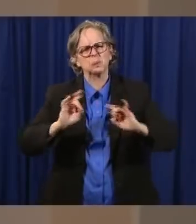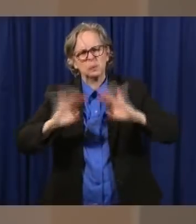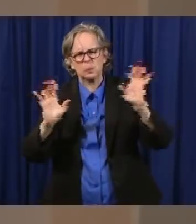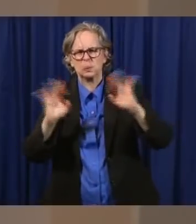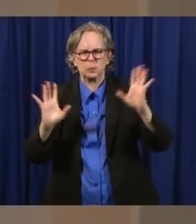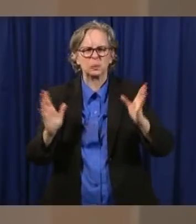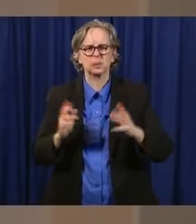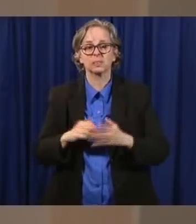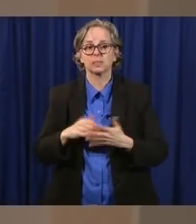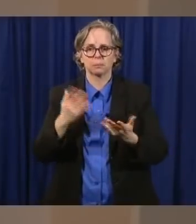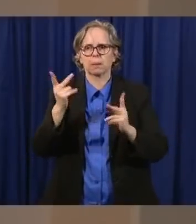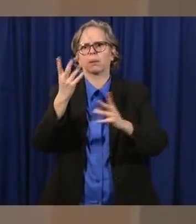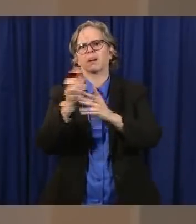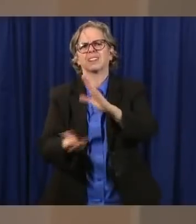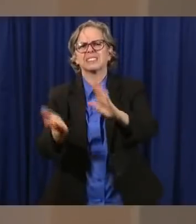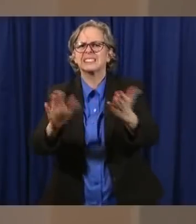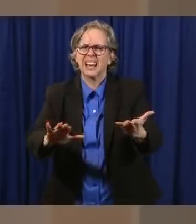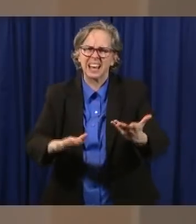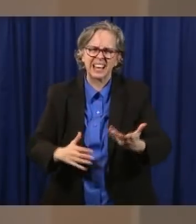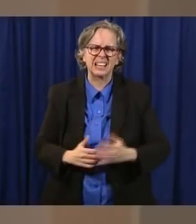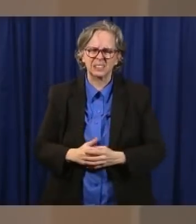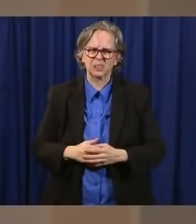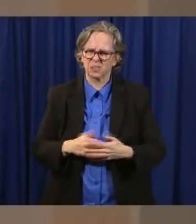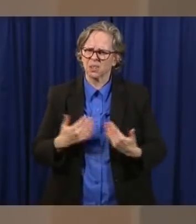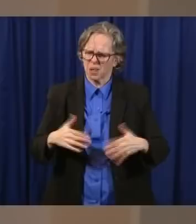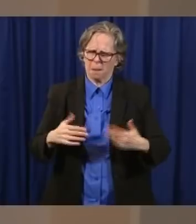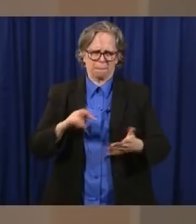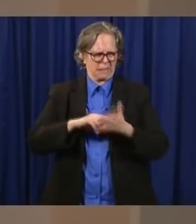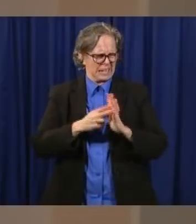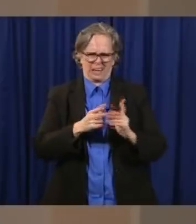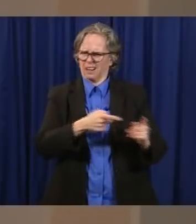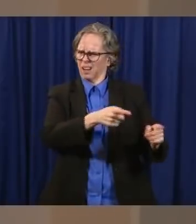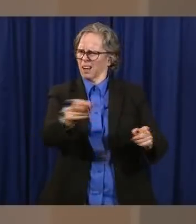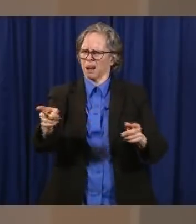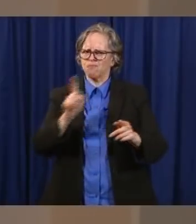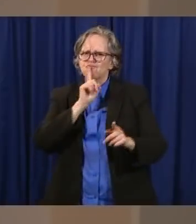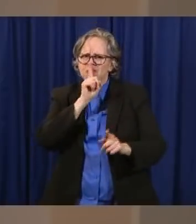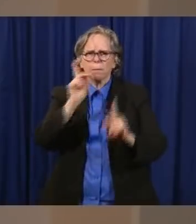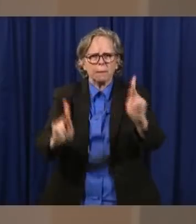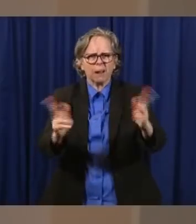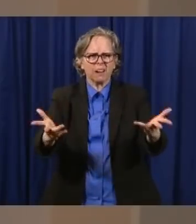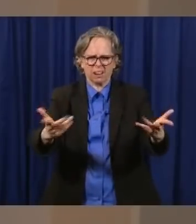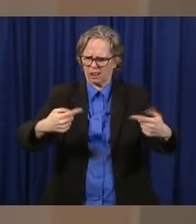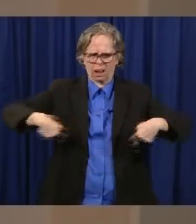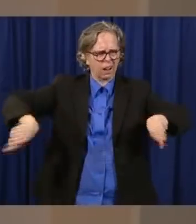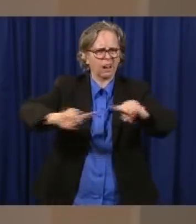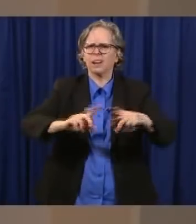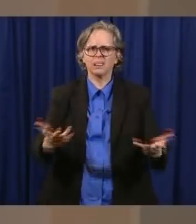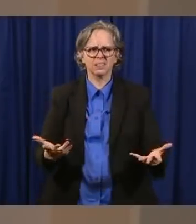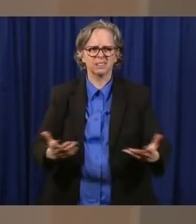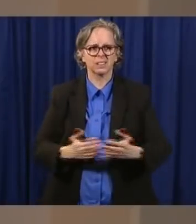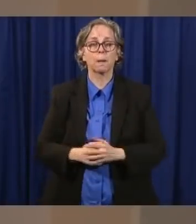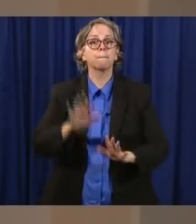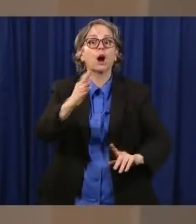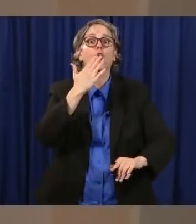it. And the good news, I got a call on Tuesday from Dr. Dean Kariakis from the